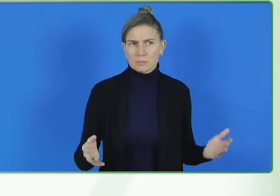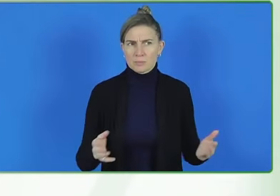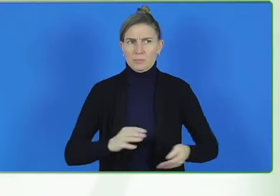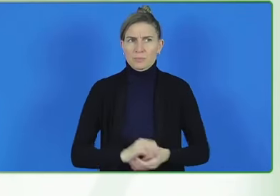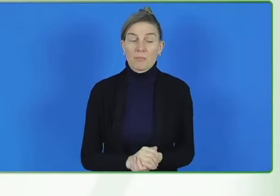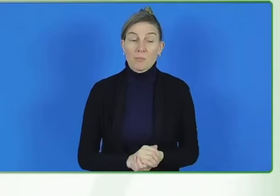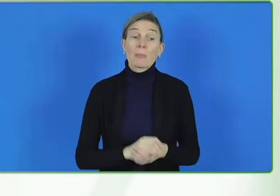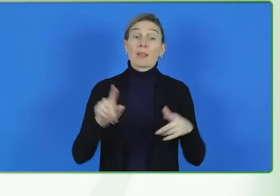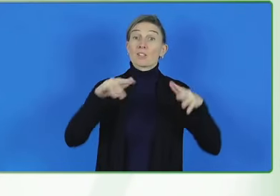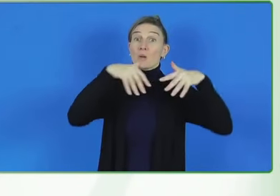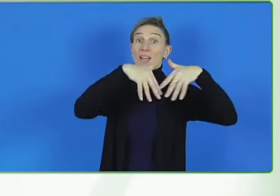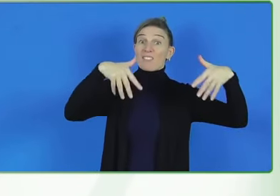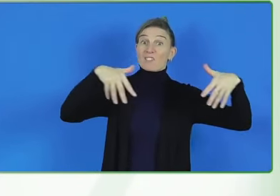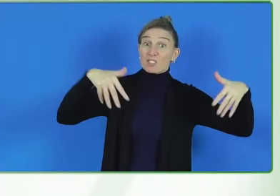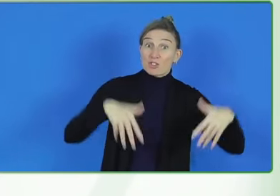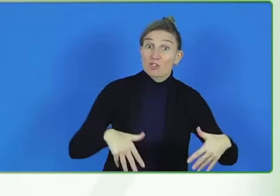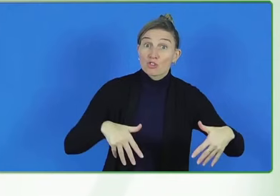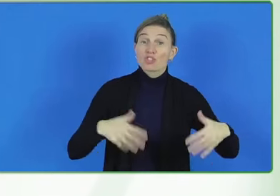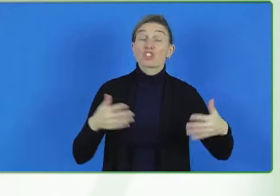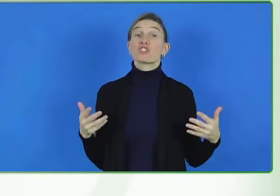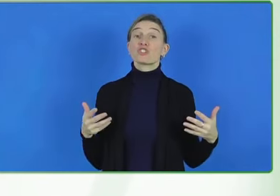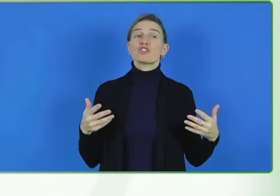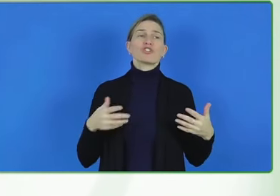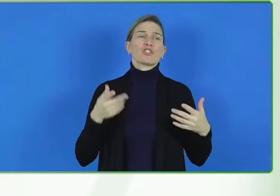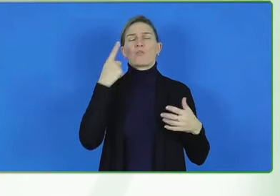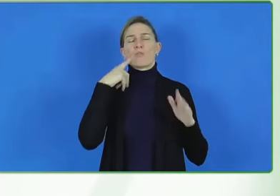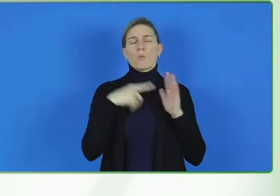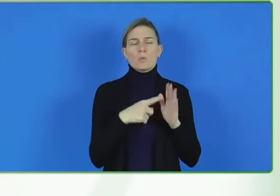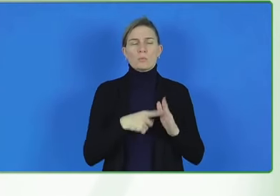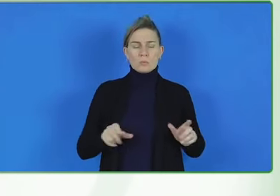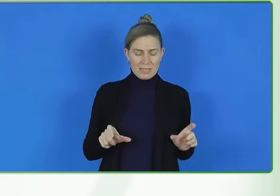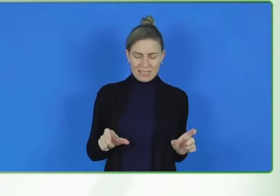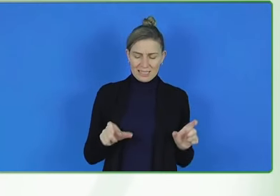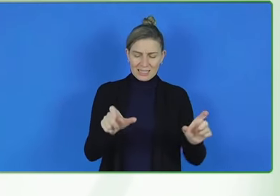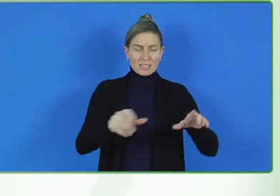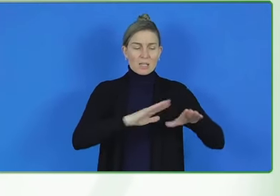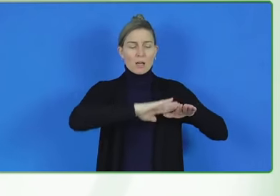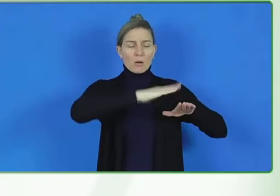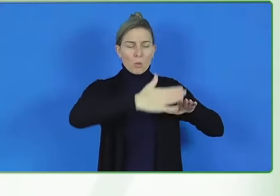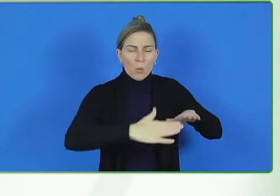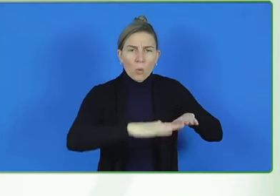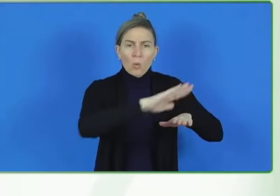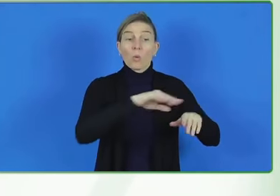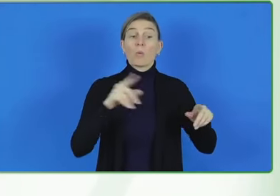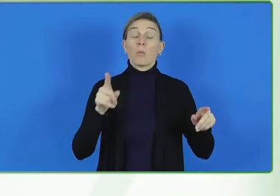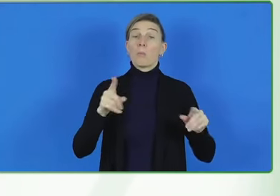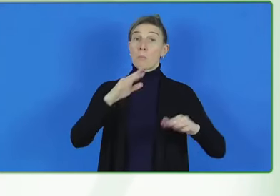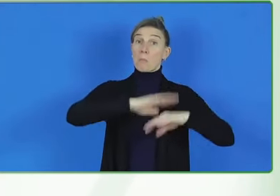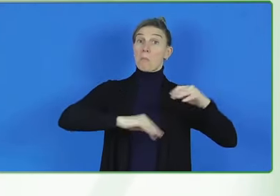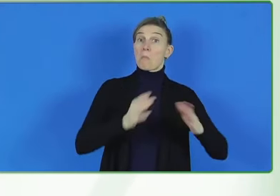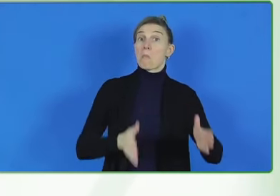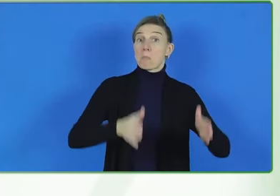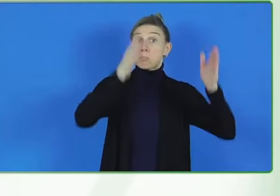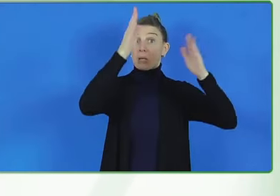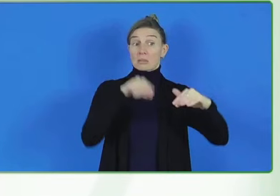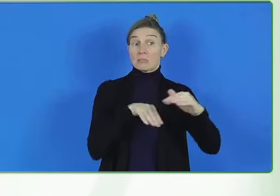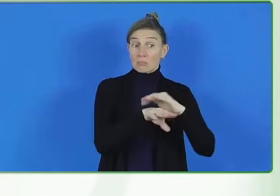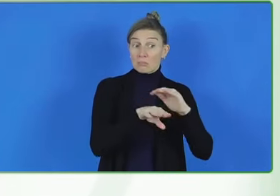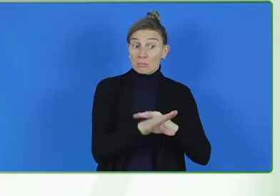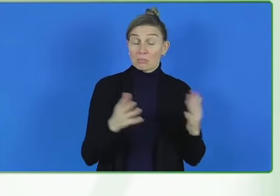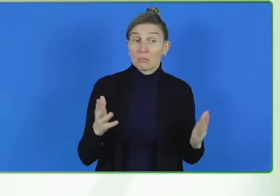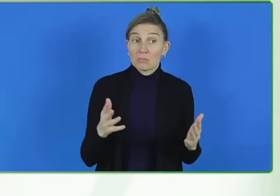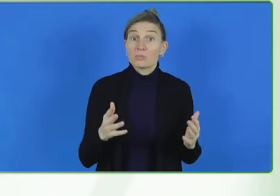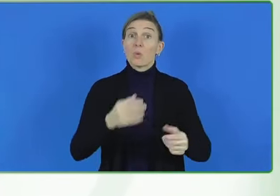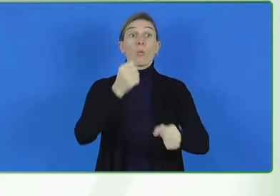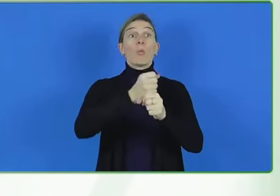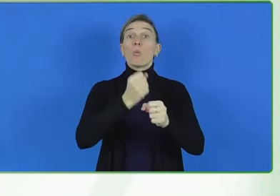infrastructures, such as sidewalks, curb cuts, and accessible building entrance. Workplaces accommodations can greatly improve